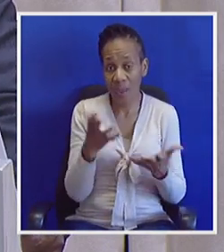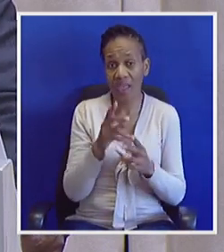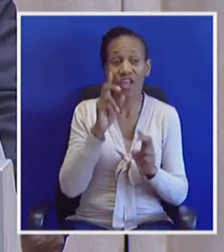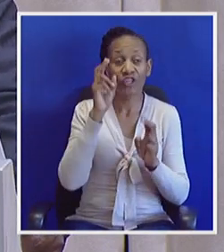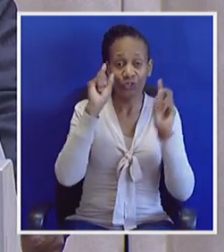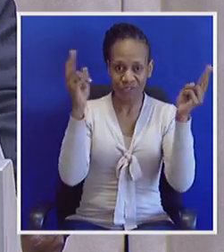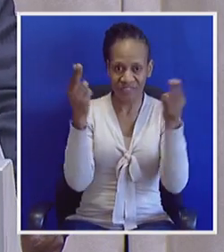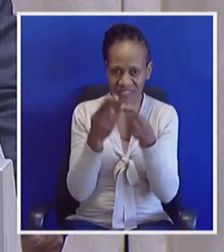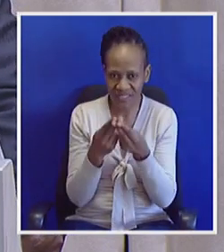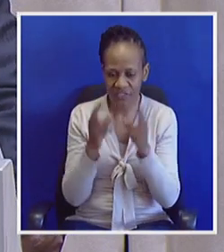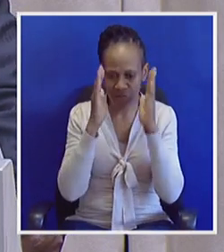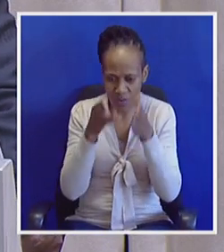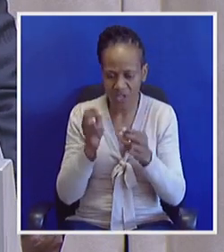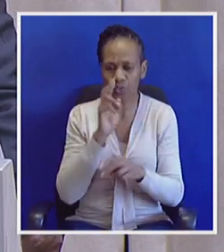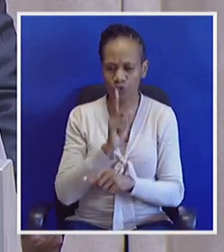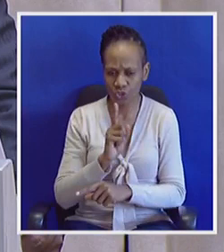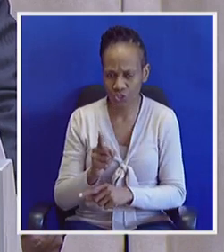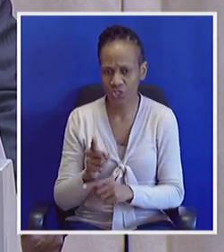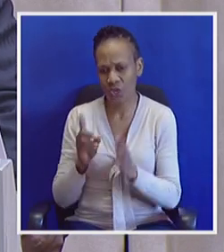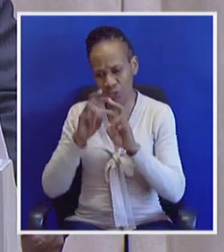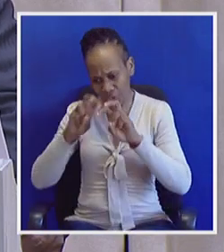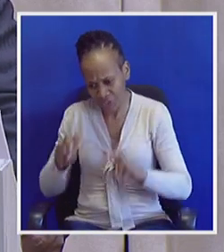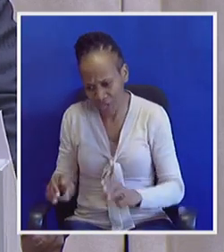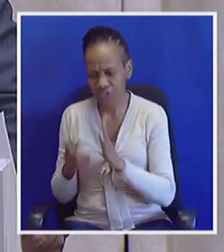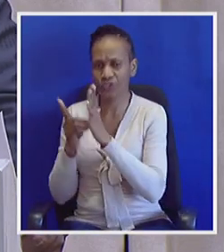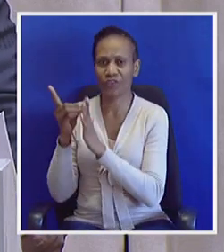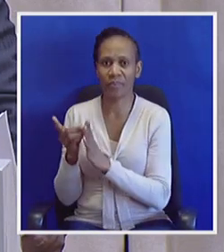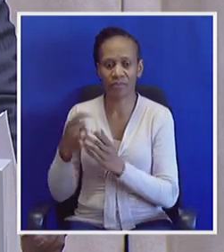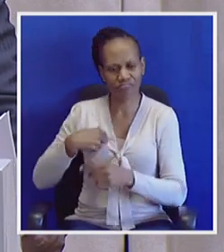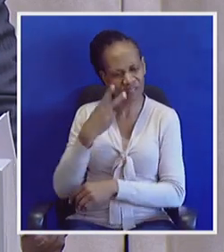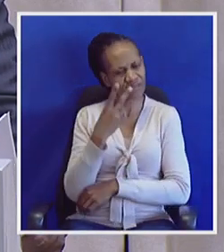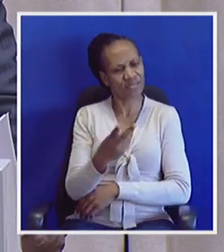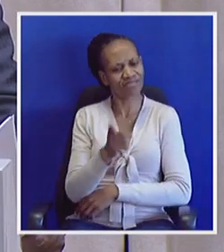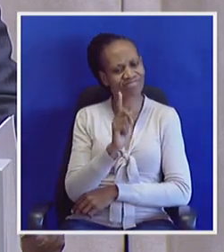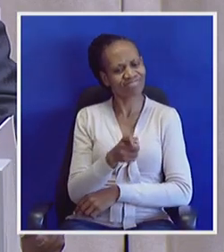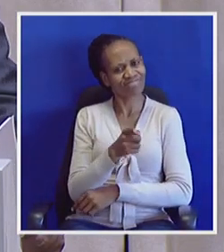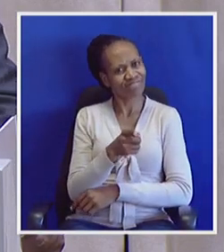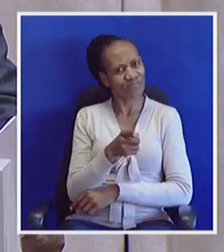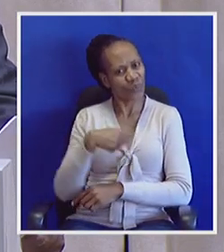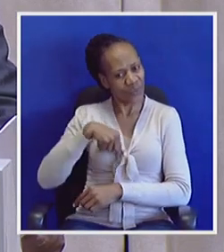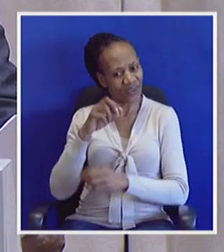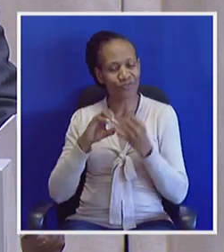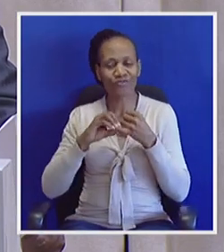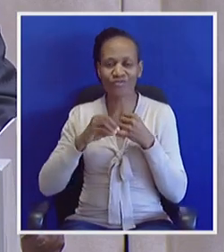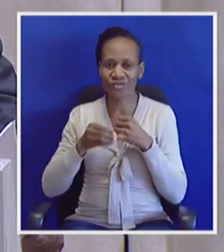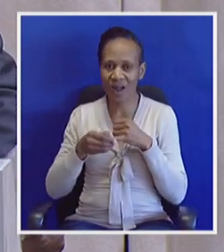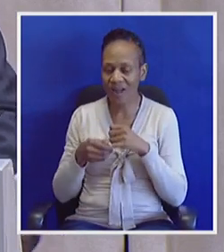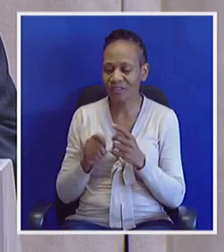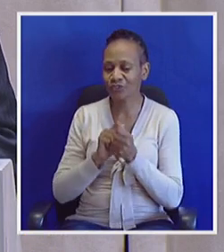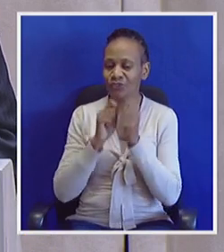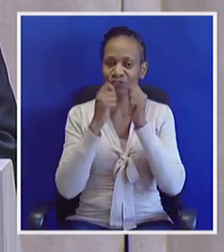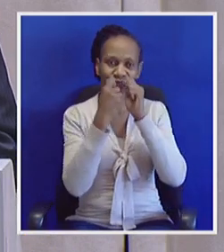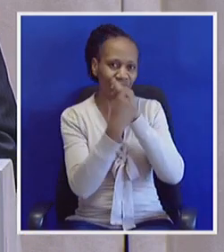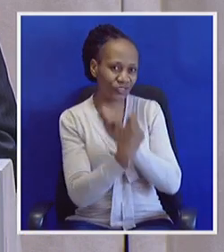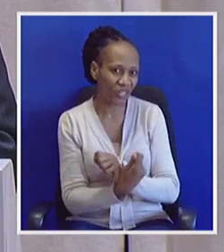and research development, and we have seen that through this, we are resolving the low number of